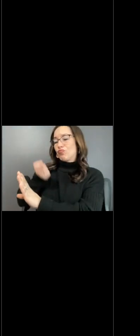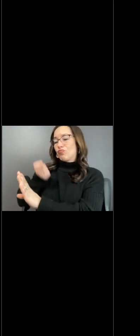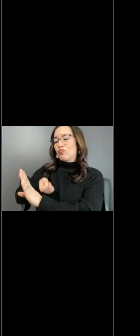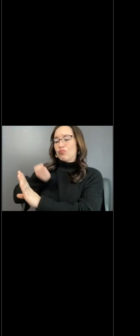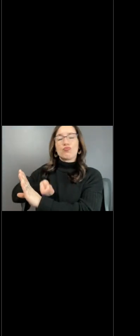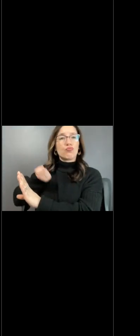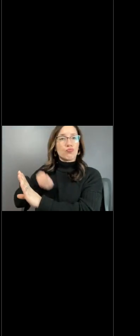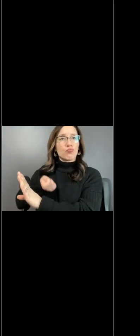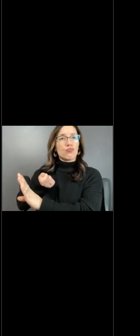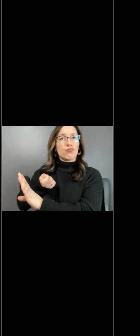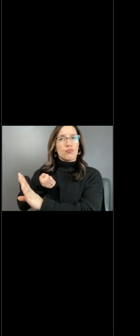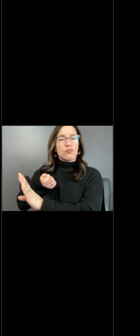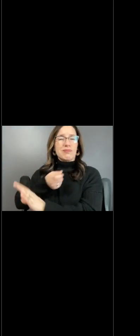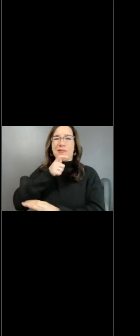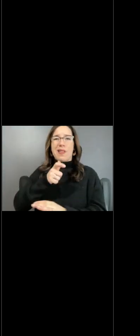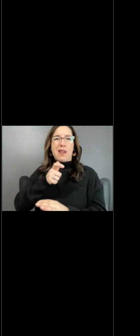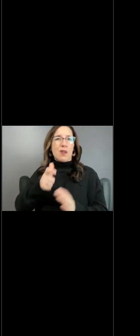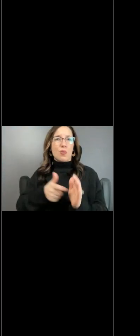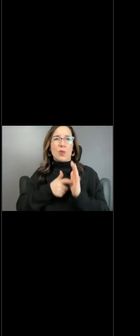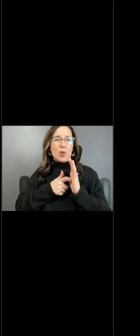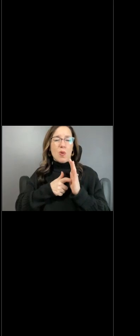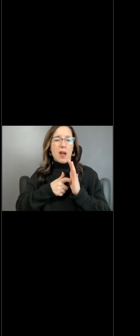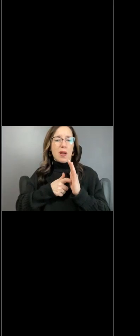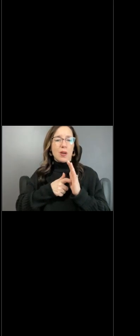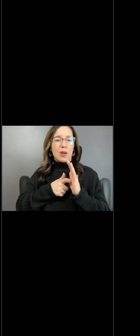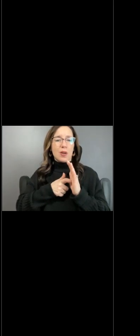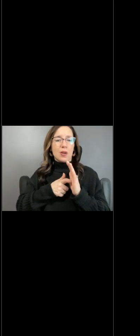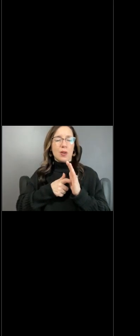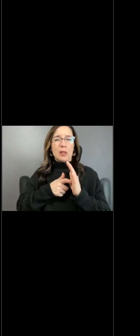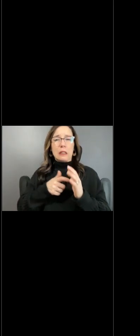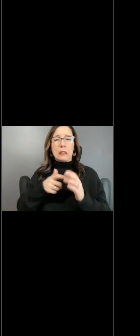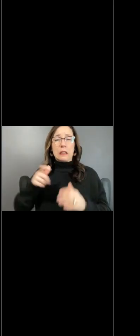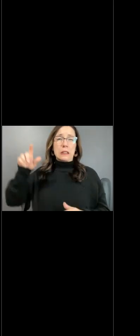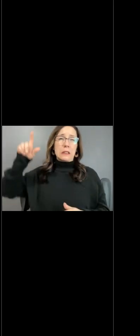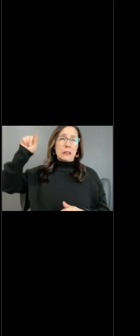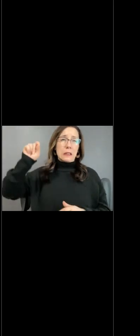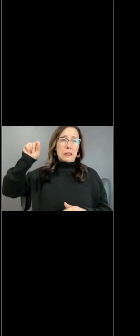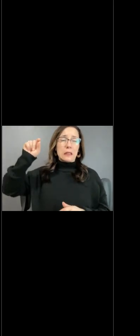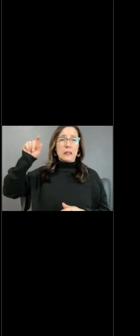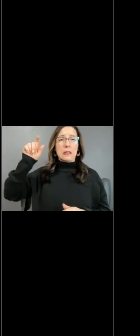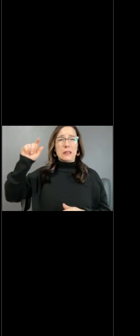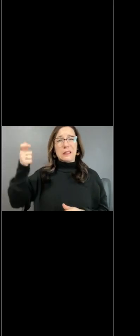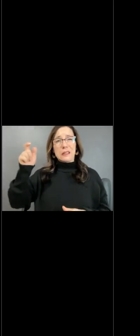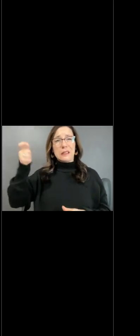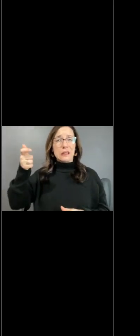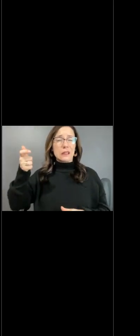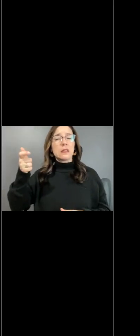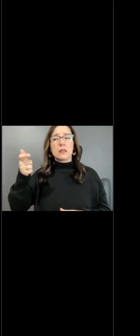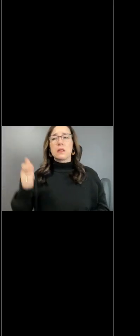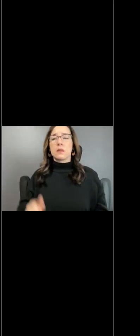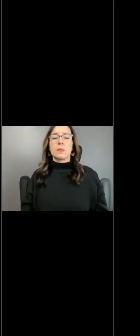that does not require tight grasping, pinching, or twisting.